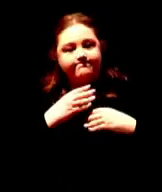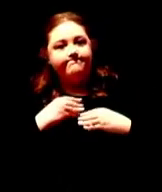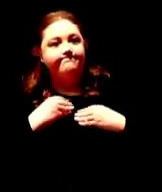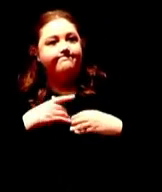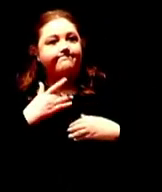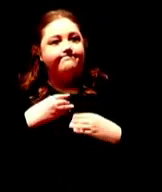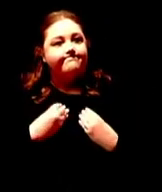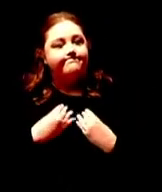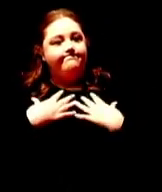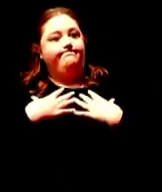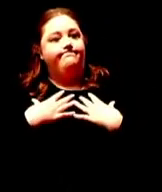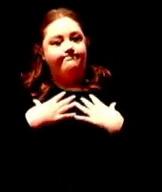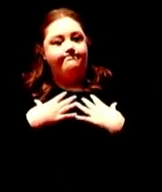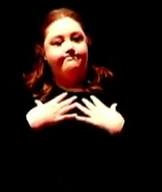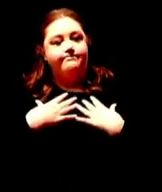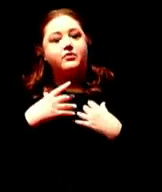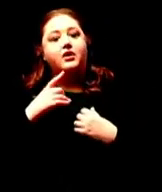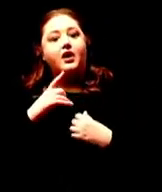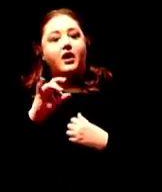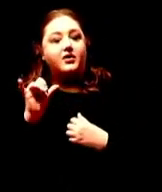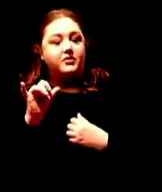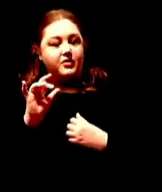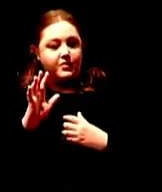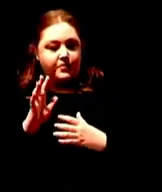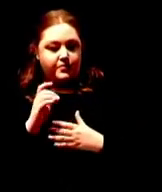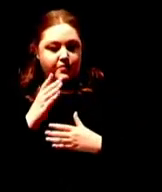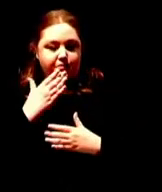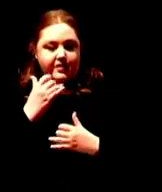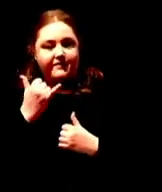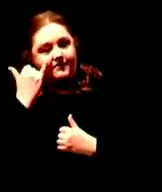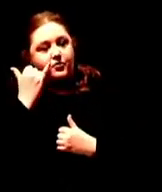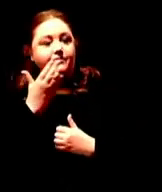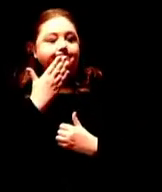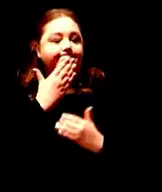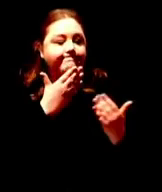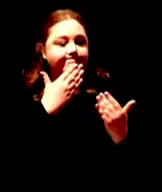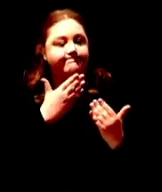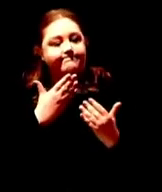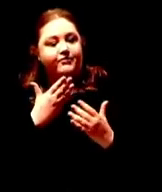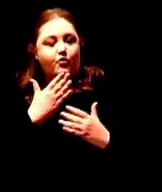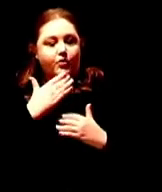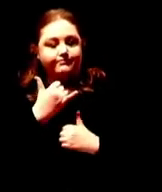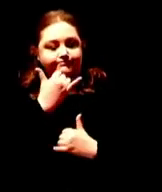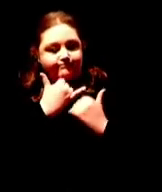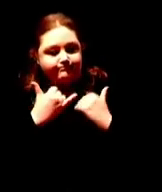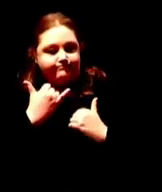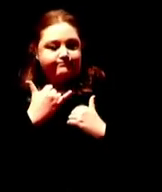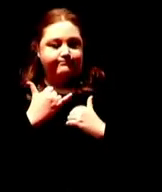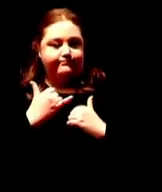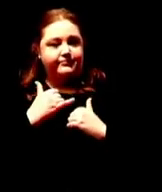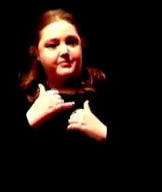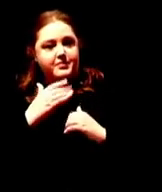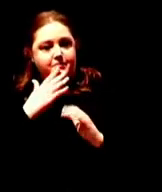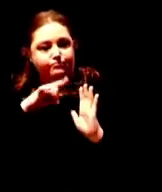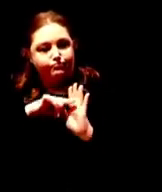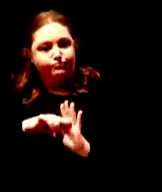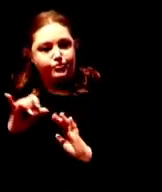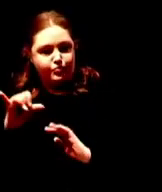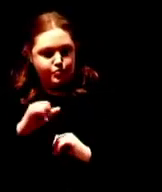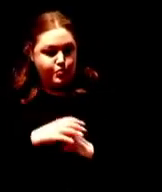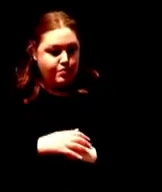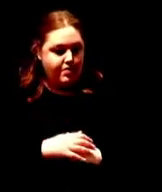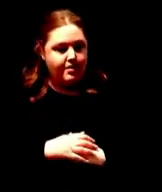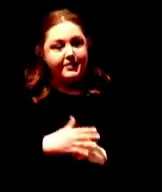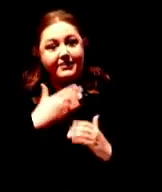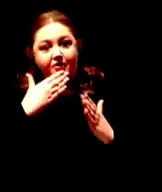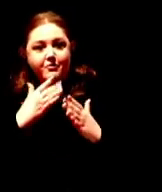those who are also thankful for the setbacks. Gratitude can turn a negative into a positive. Find